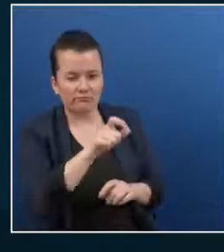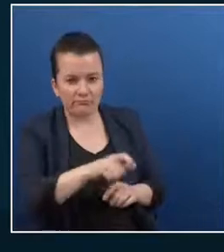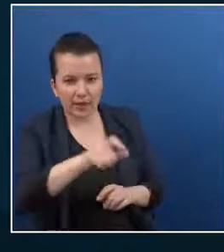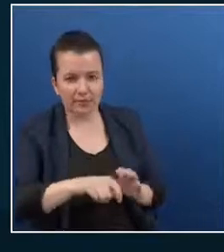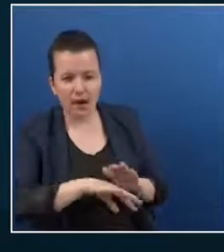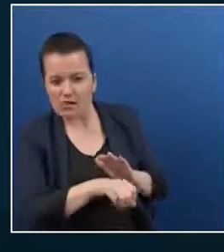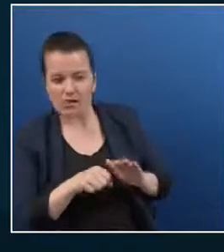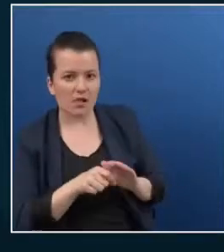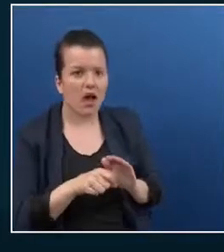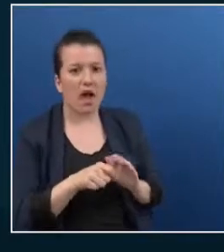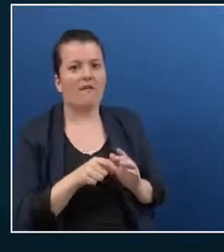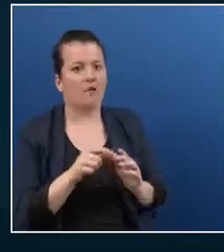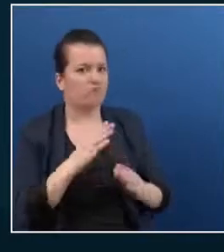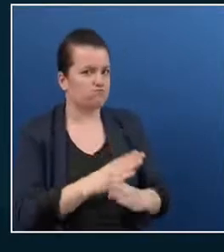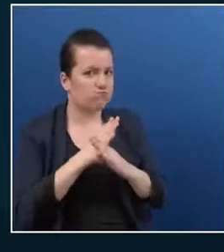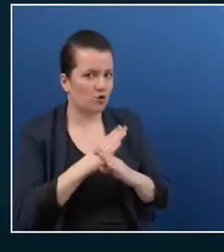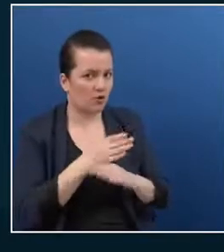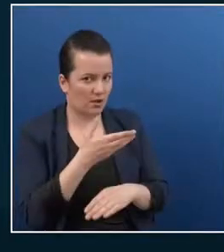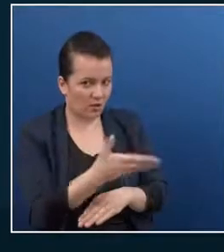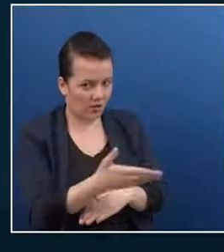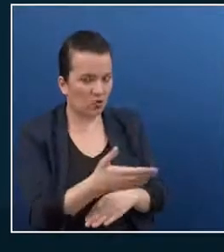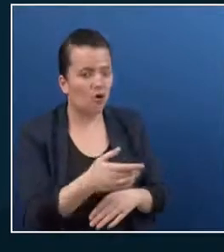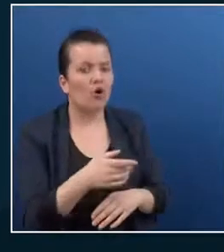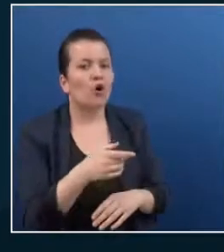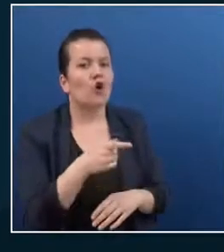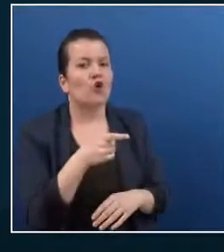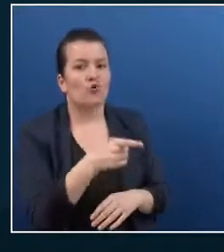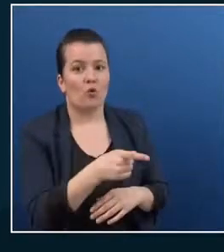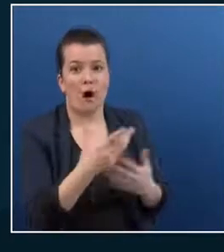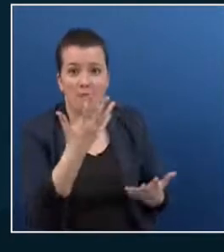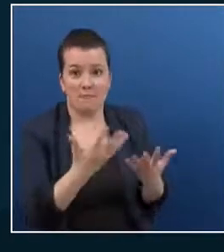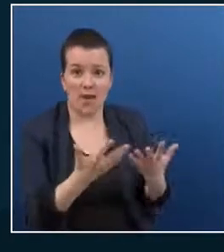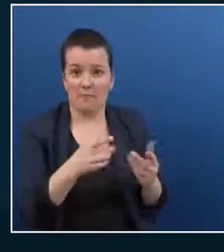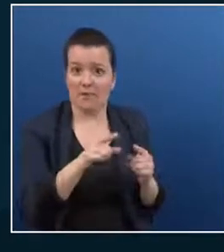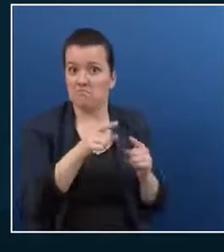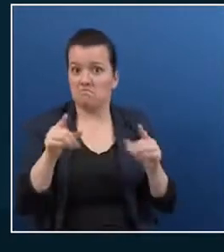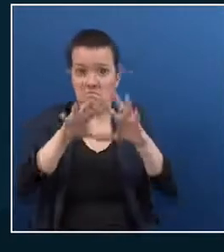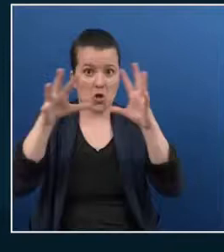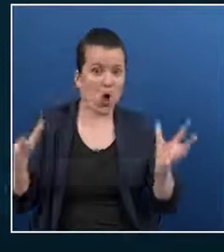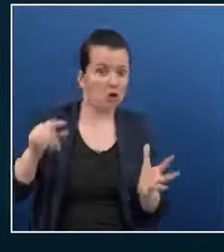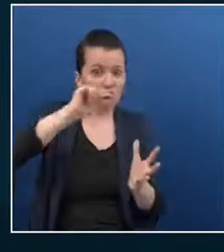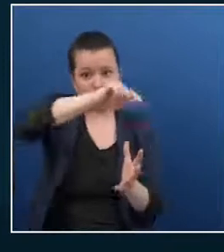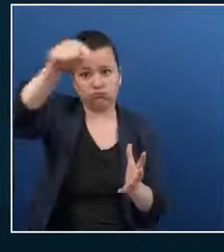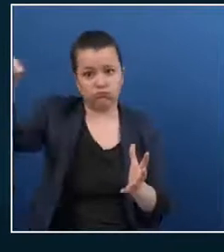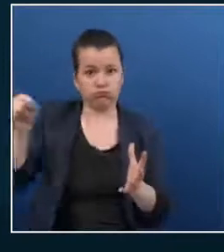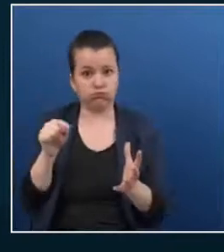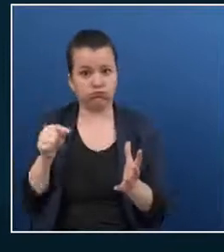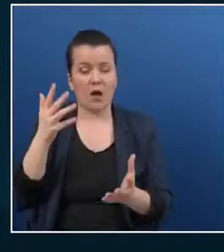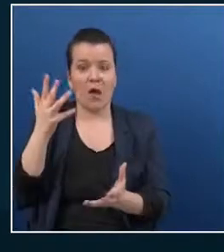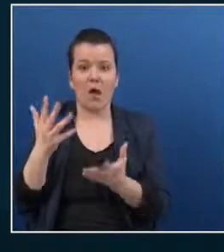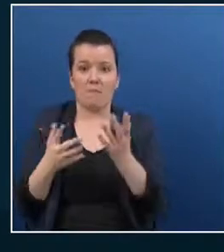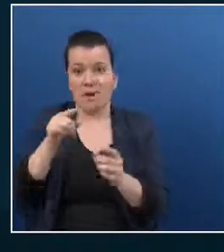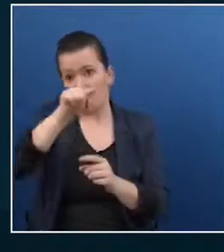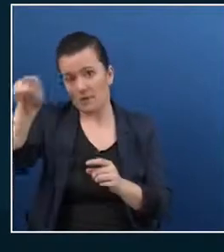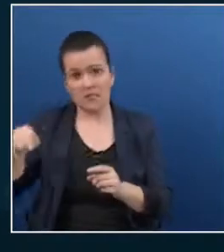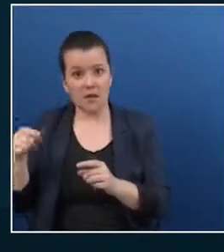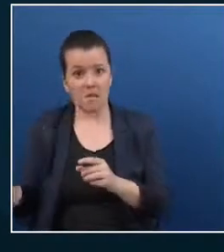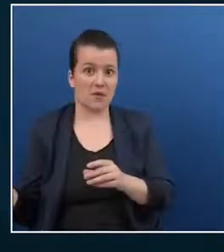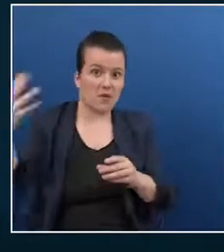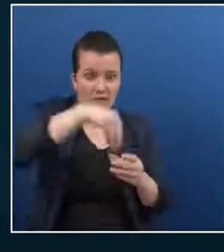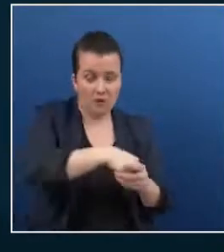But do you see a lot of different continents and countries developing a strong interest in Project 15